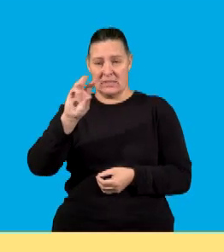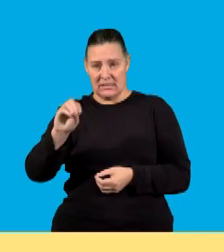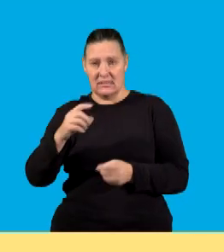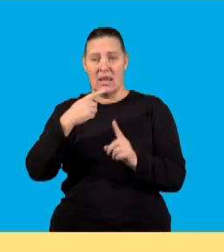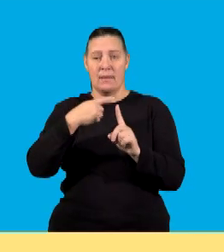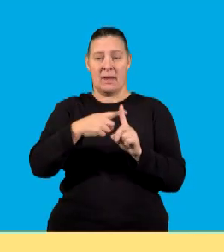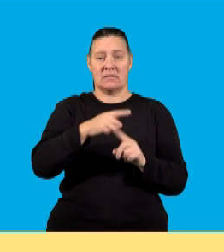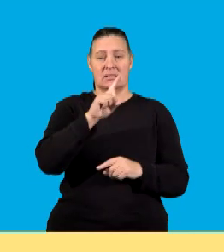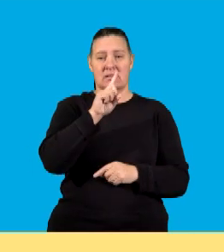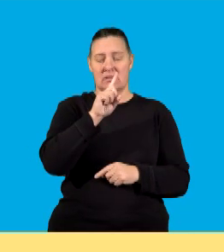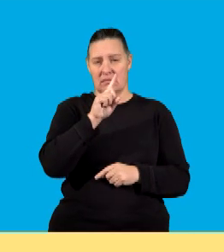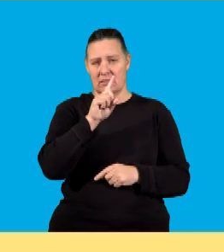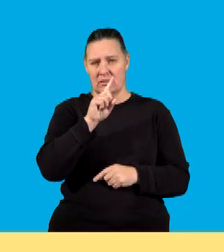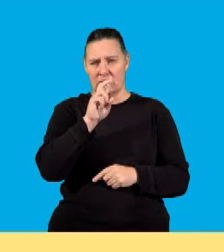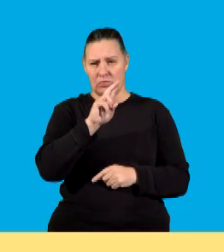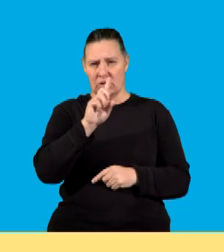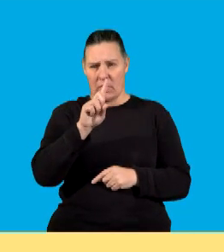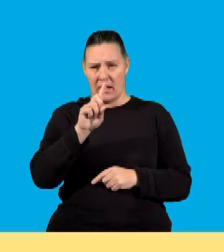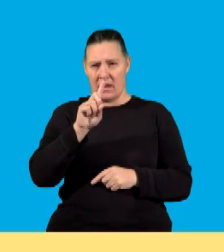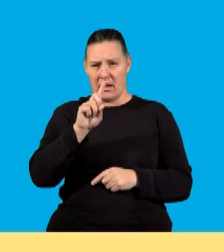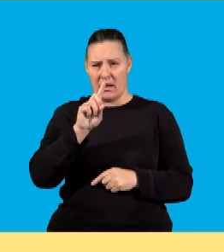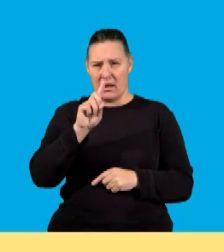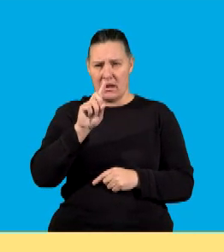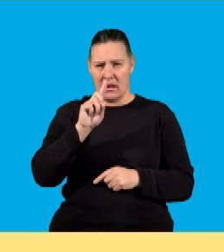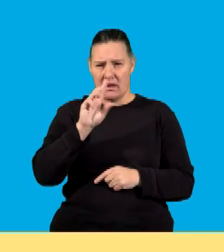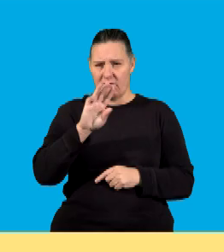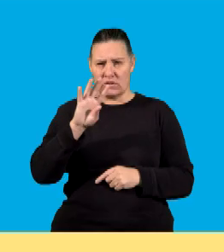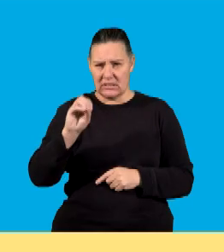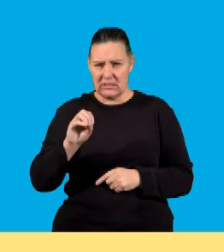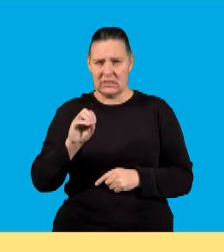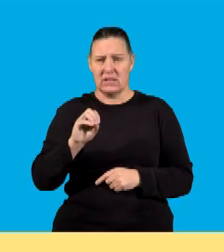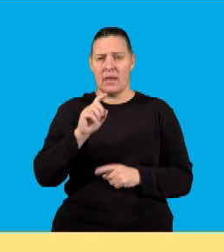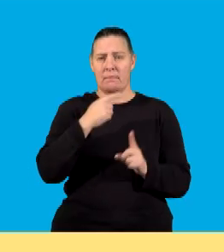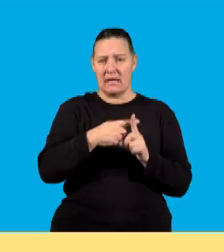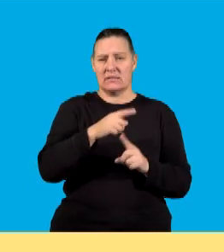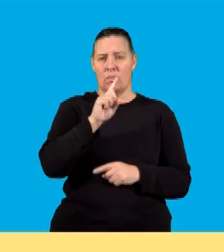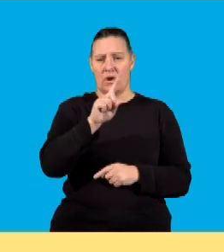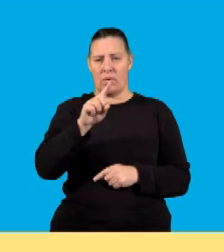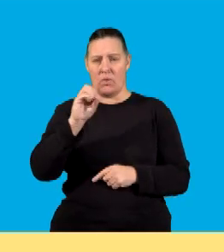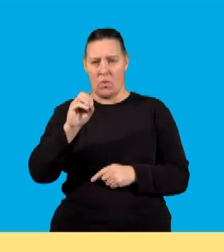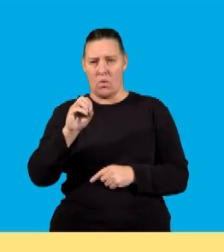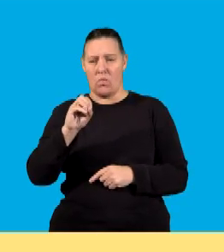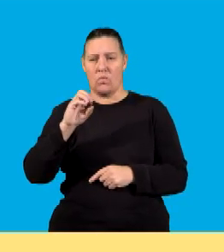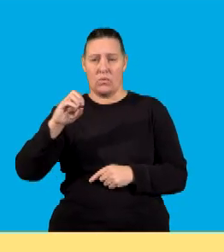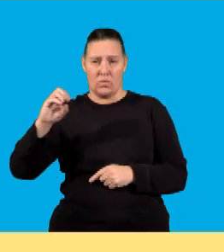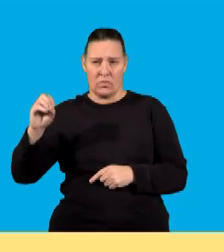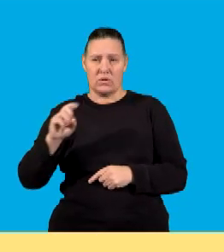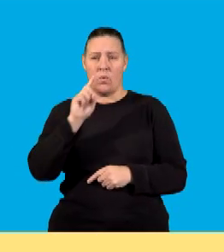31,920 plus 41,040 and then 110,000. That will give me